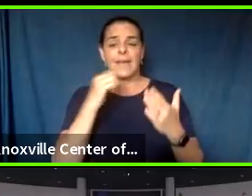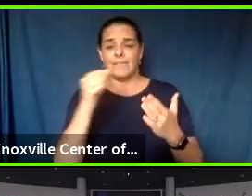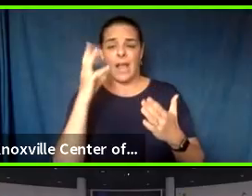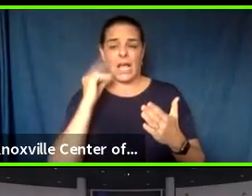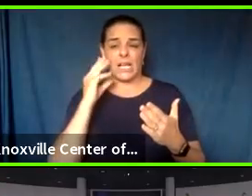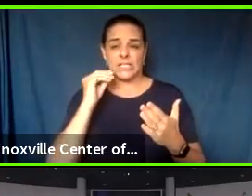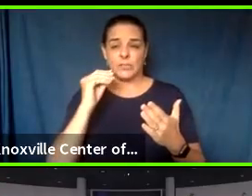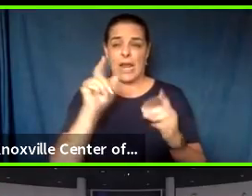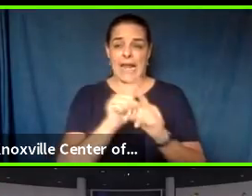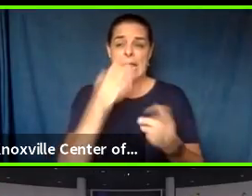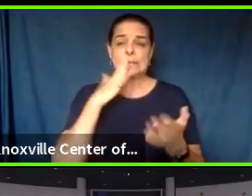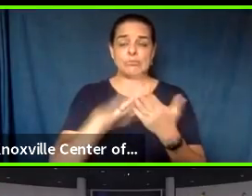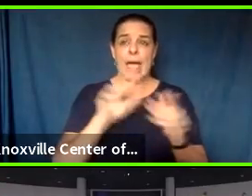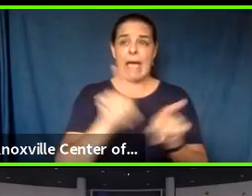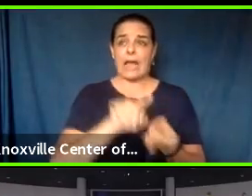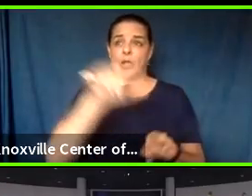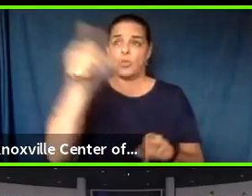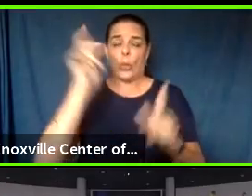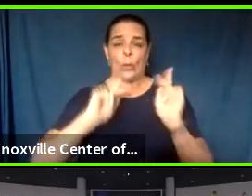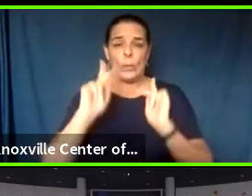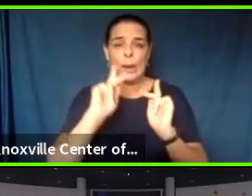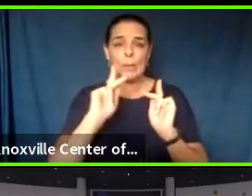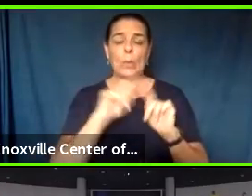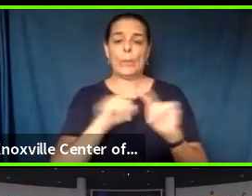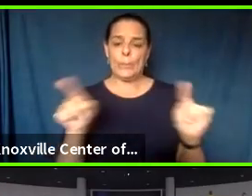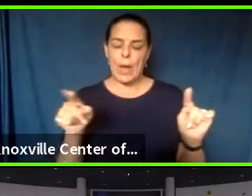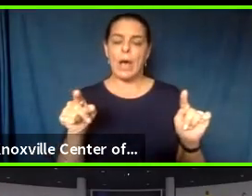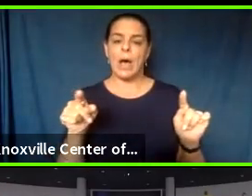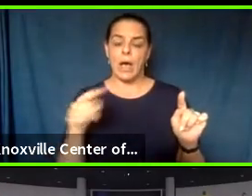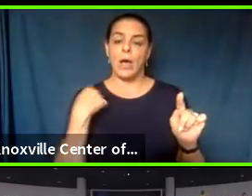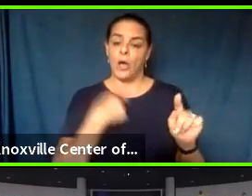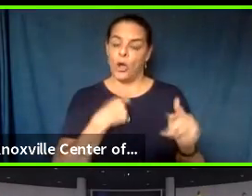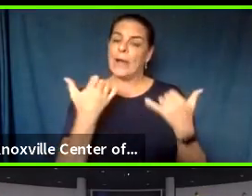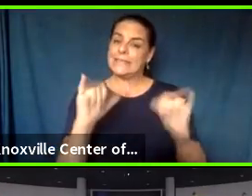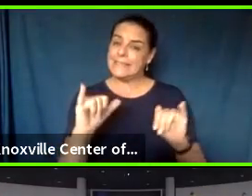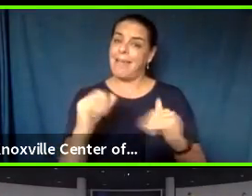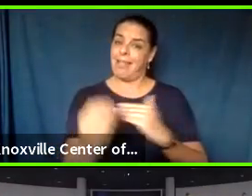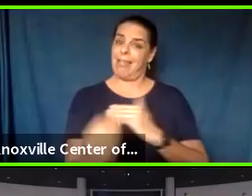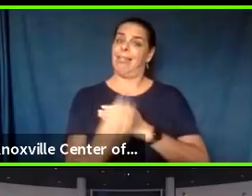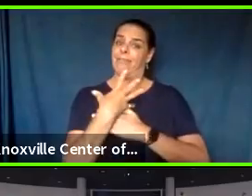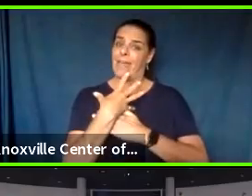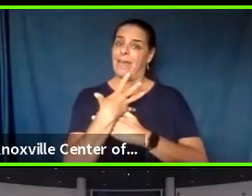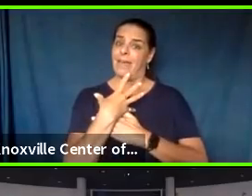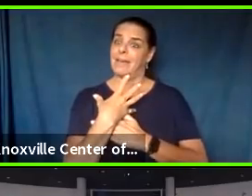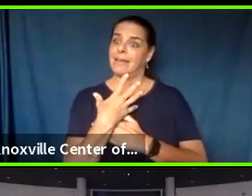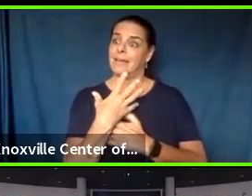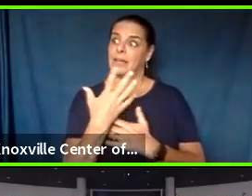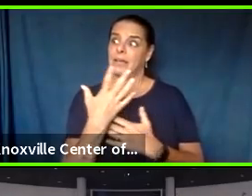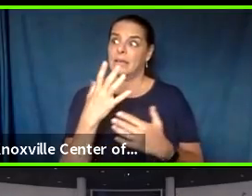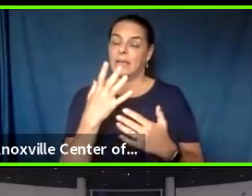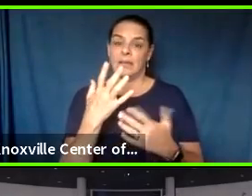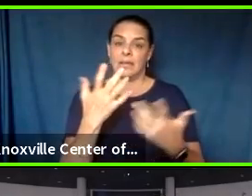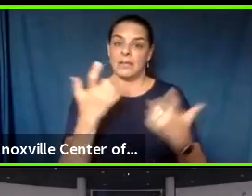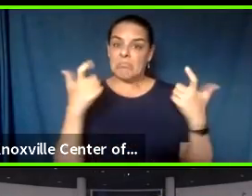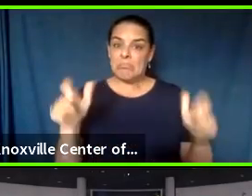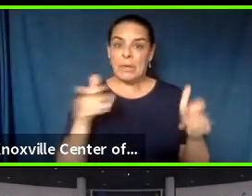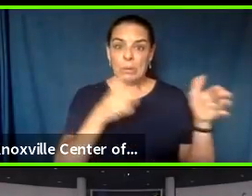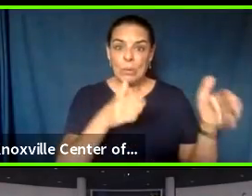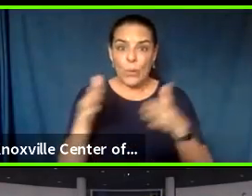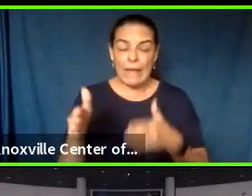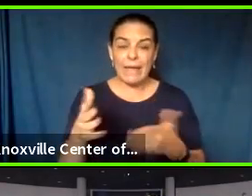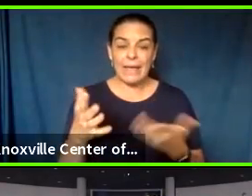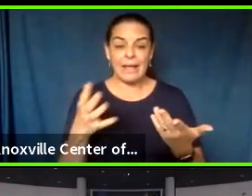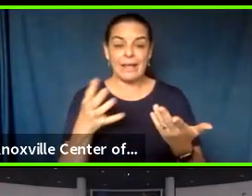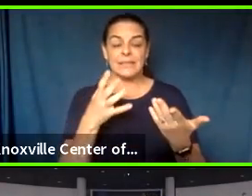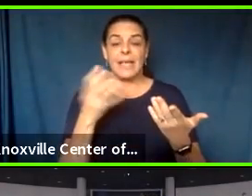pandemic as bad as others have, but we still have been affected by it in impactful ways that we, in fact,